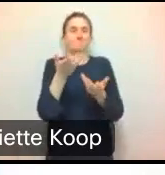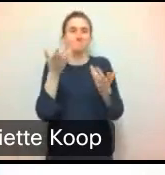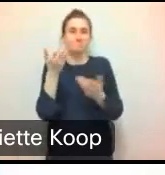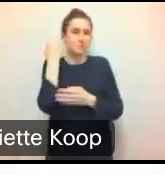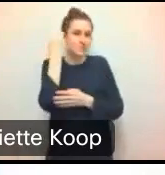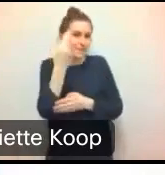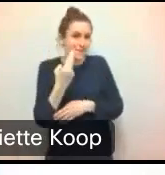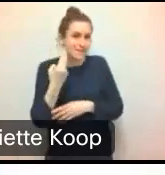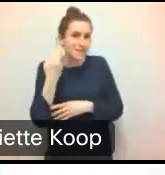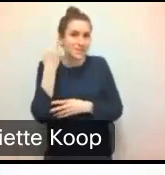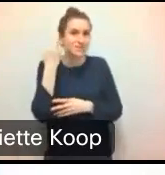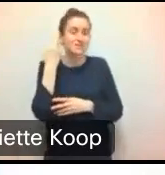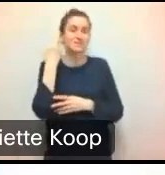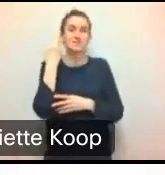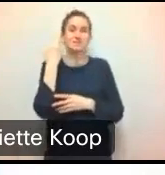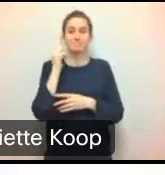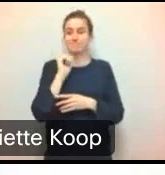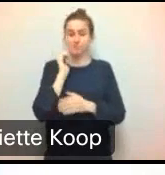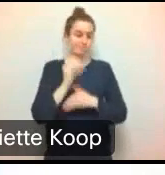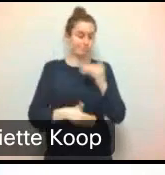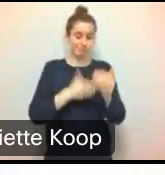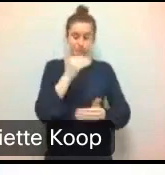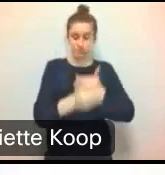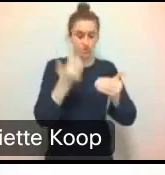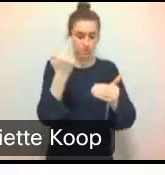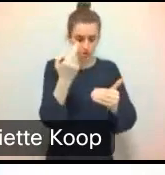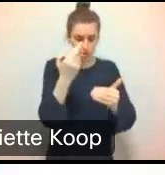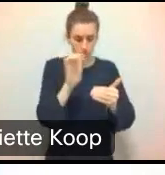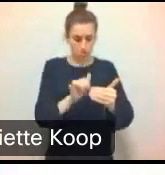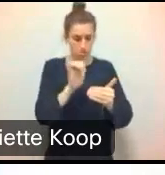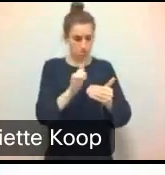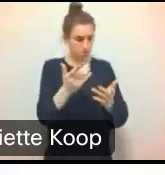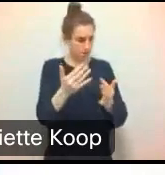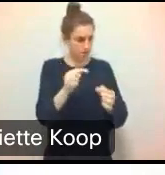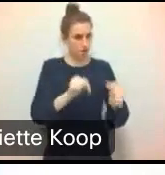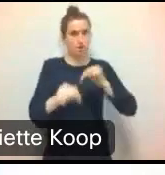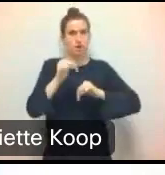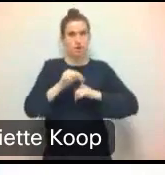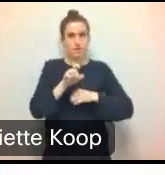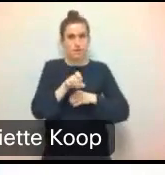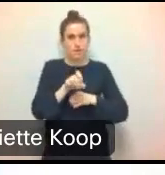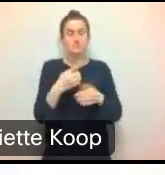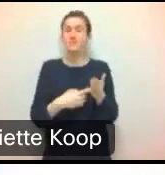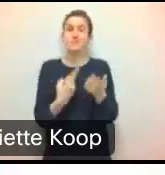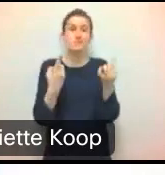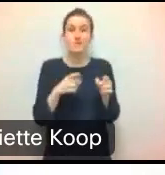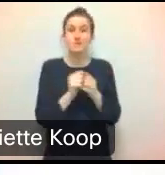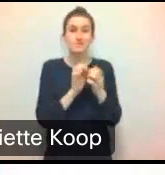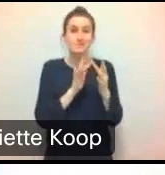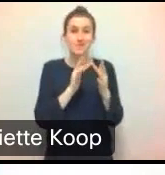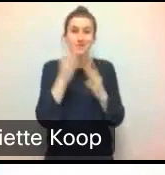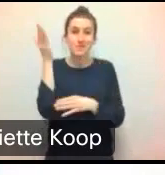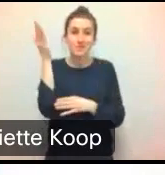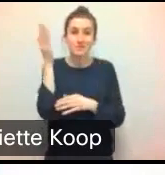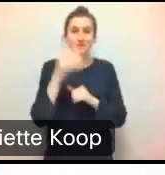doing until someone points them out or we discover it one day. It even happens on online presentations. And there are many biases. I